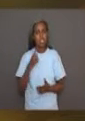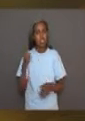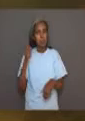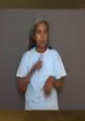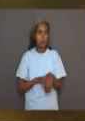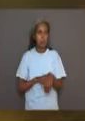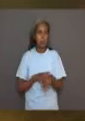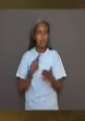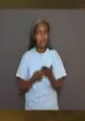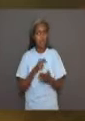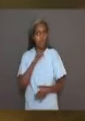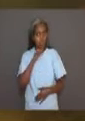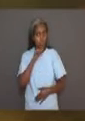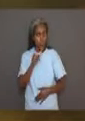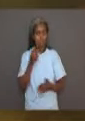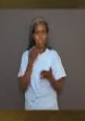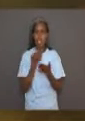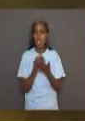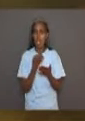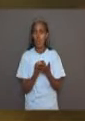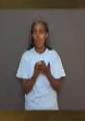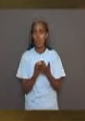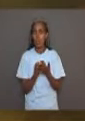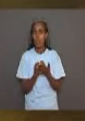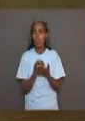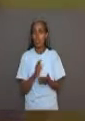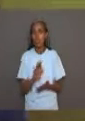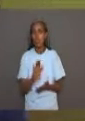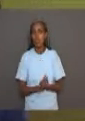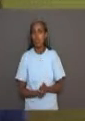Sometimes it is not as economical as it sounds.